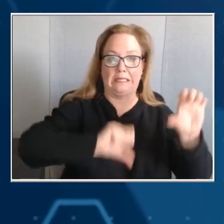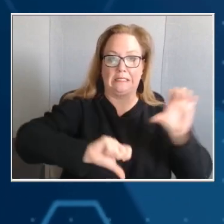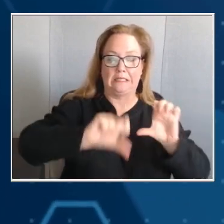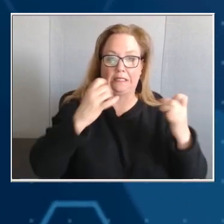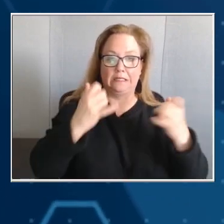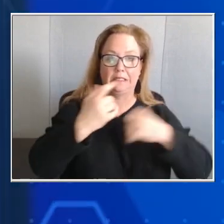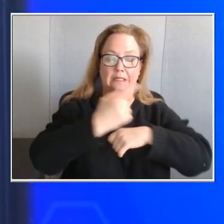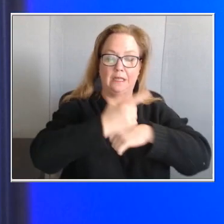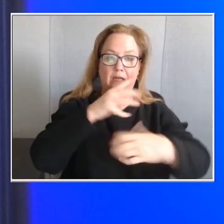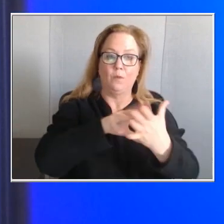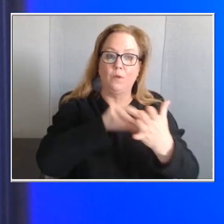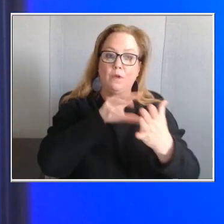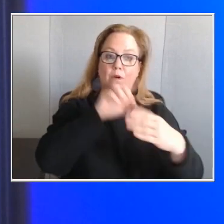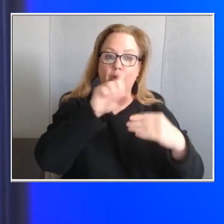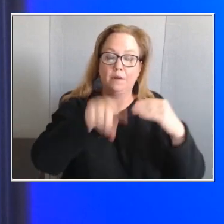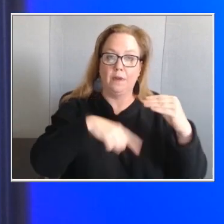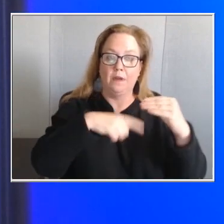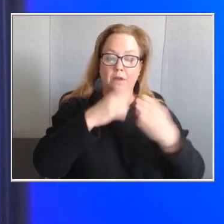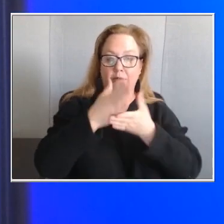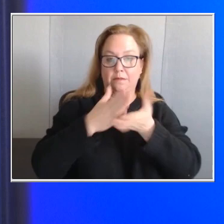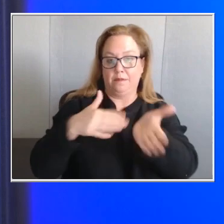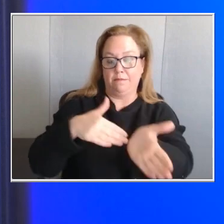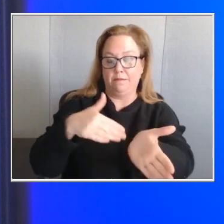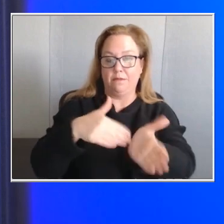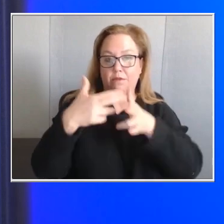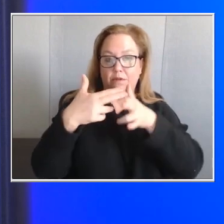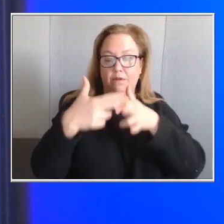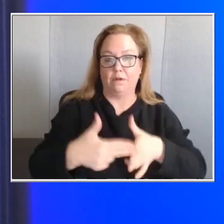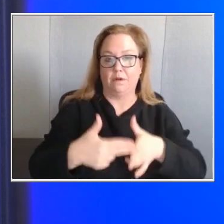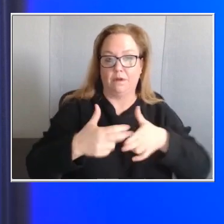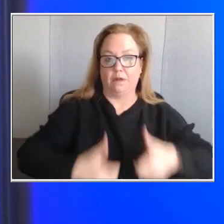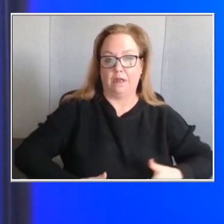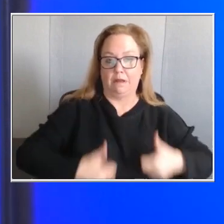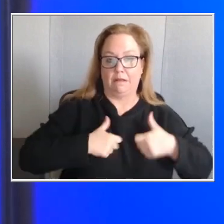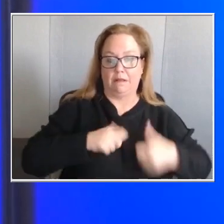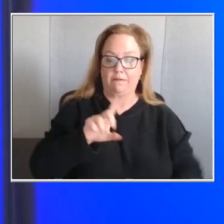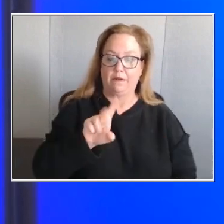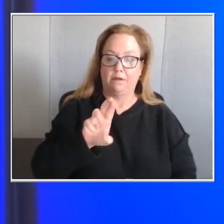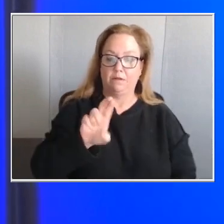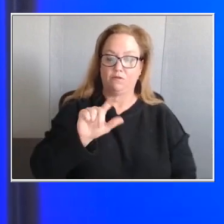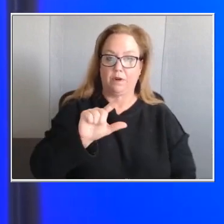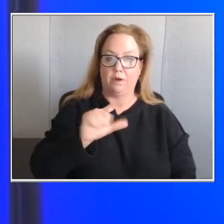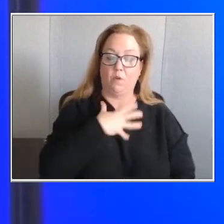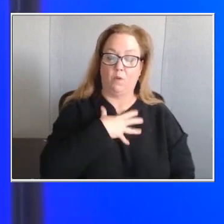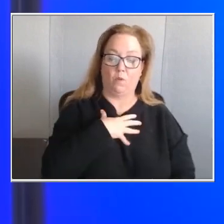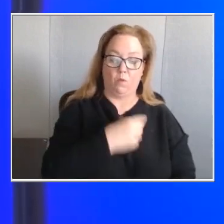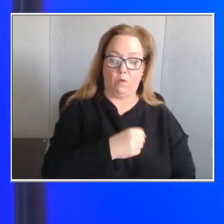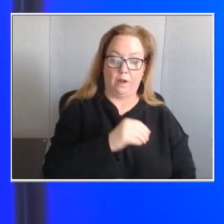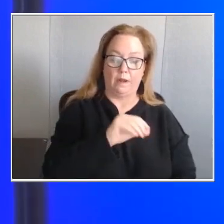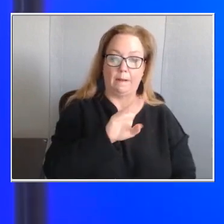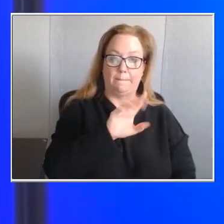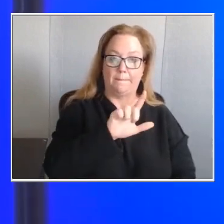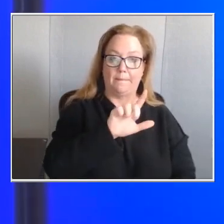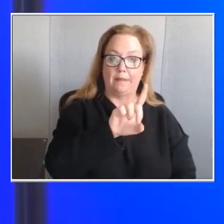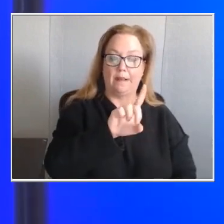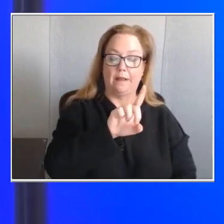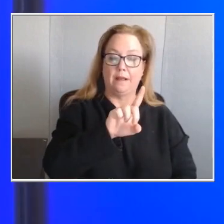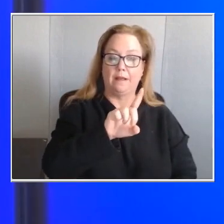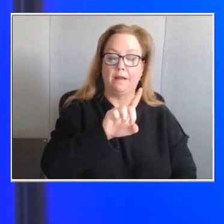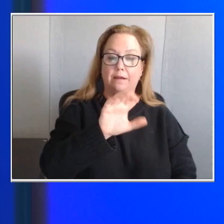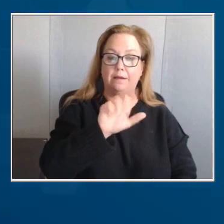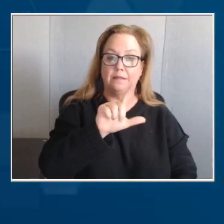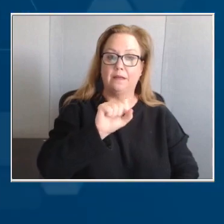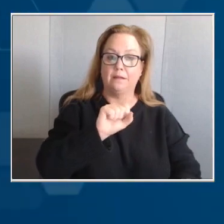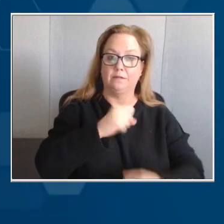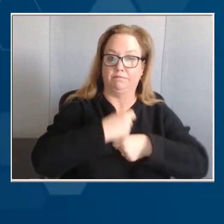learning about what some doctors call a living drug, white blood cells, but genetically engineered to fight cancer. It's